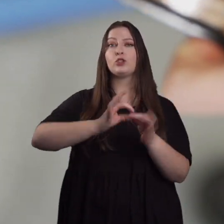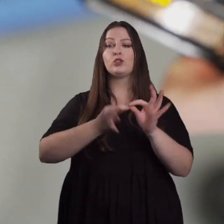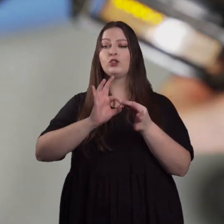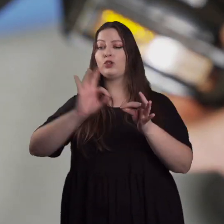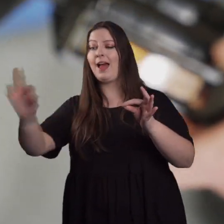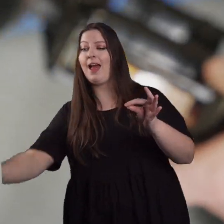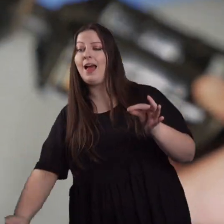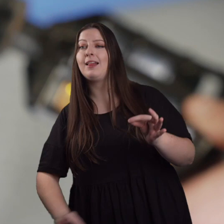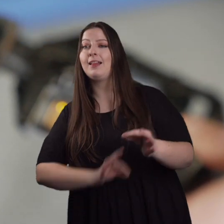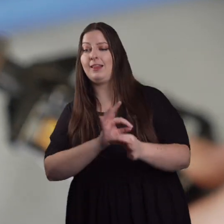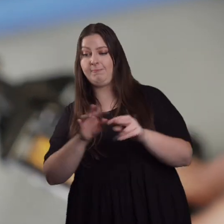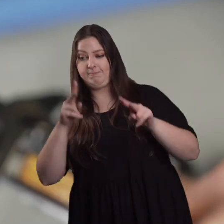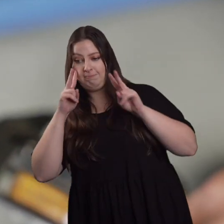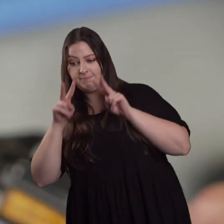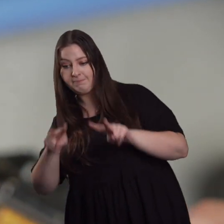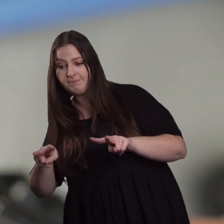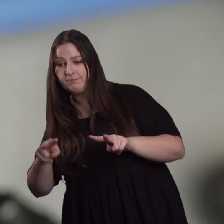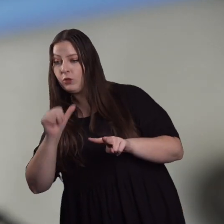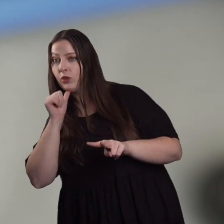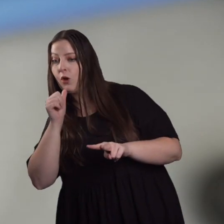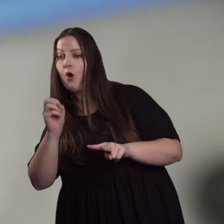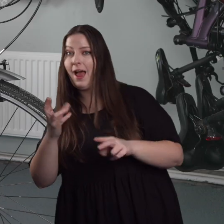Is the chain rubbing at the front?